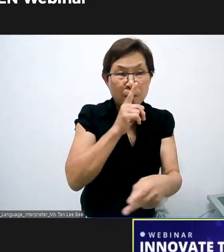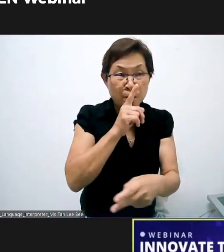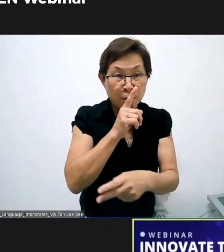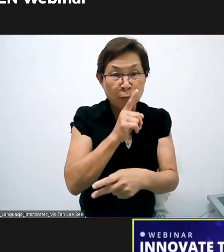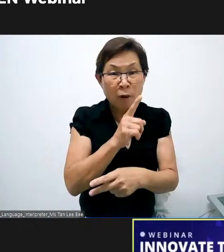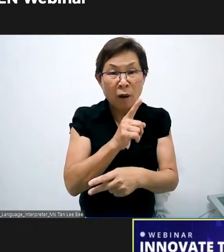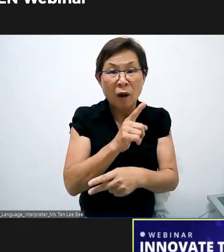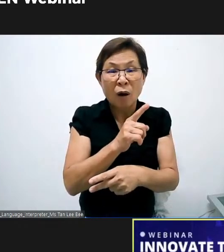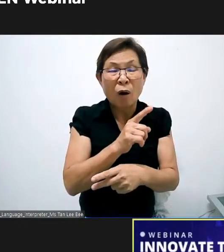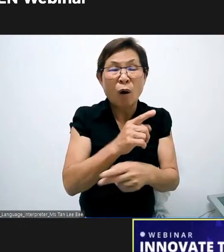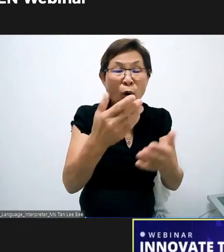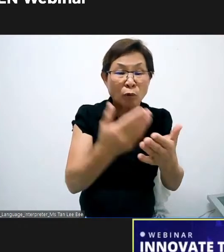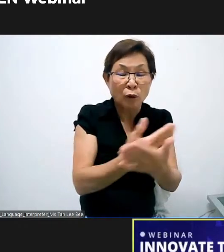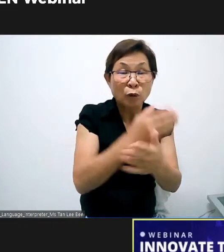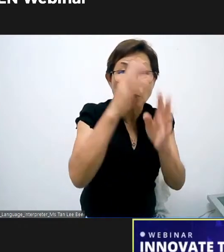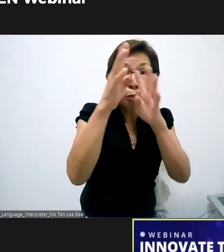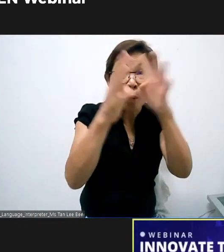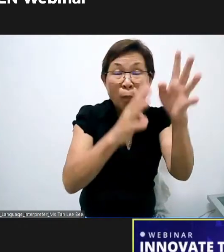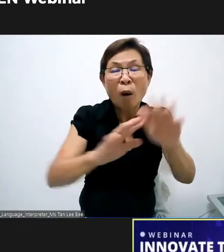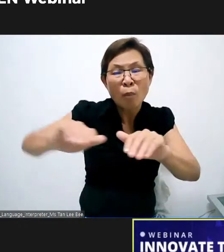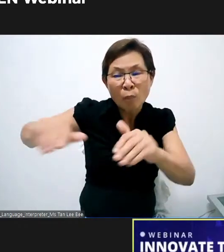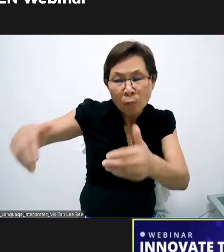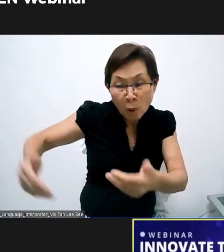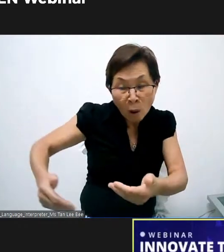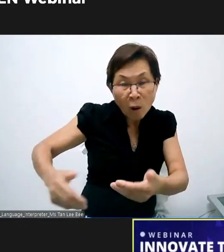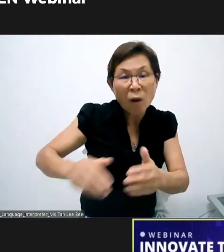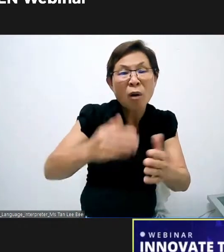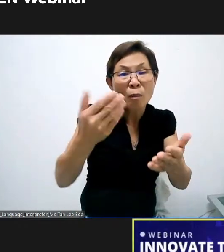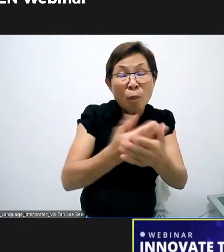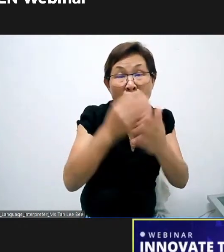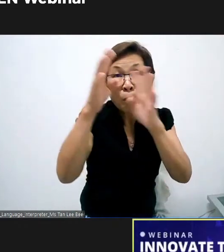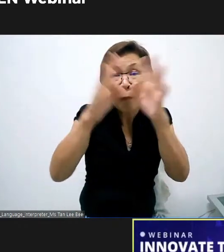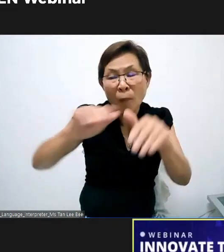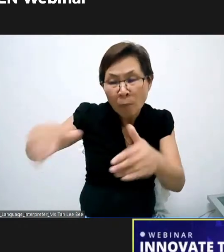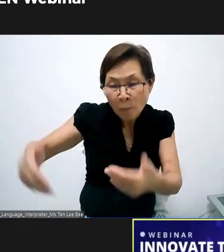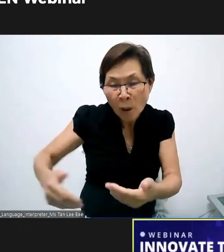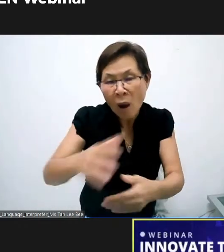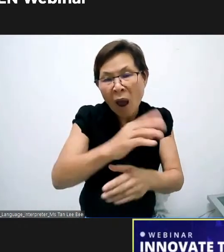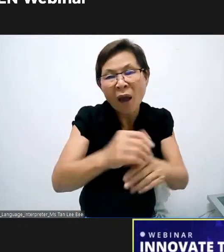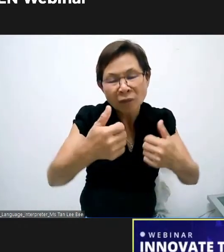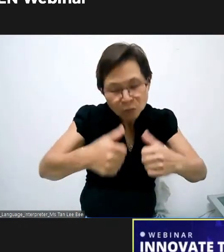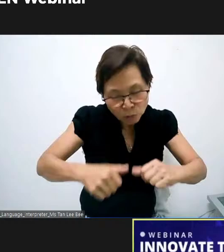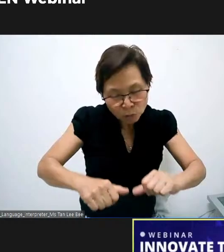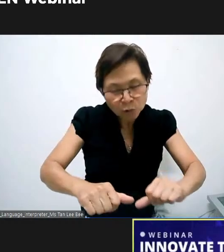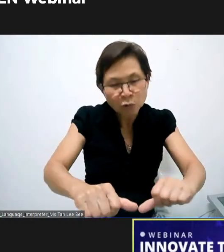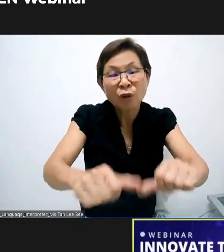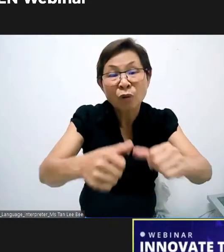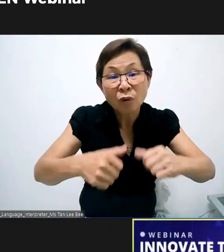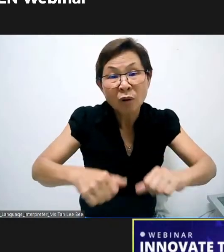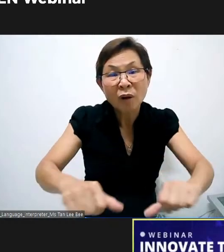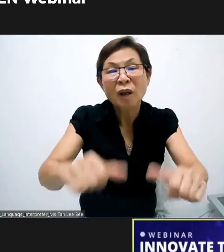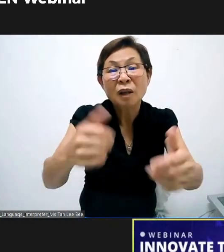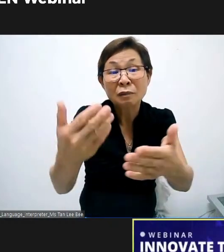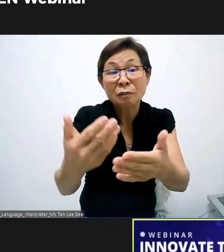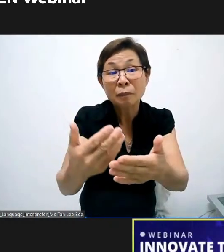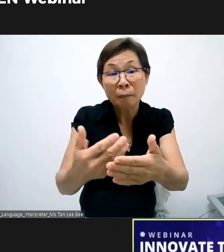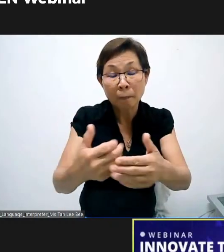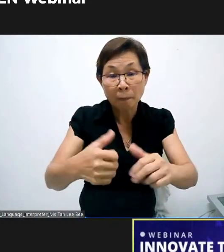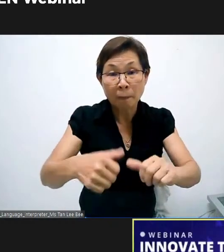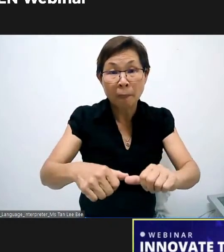that being introduced, being carried out by all innovators, not